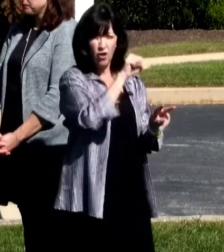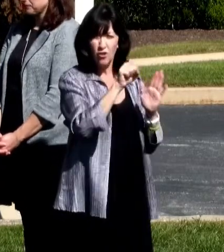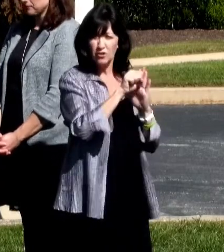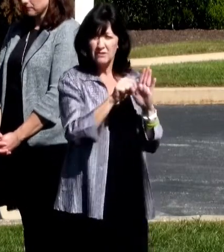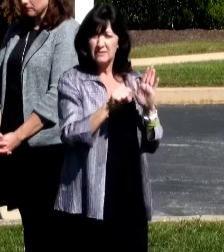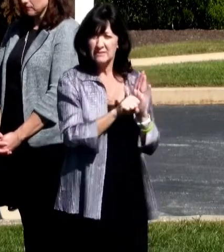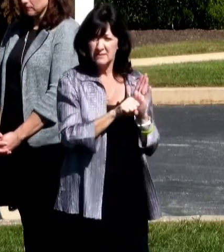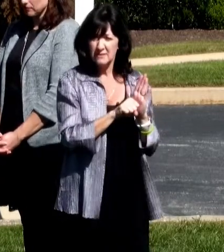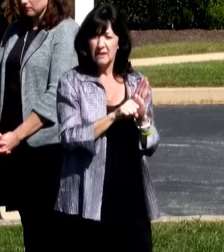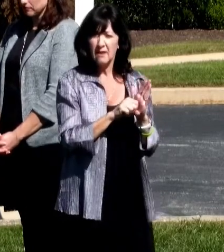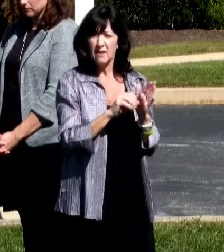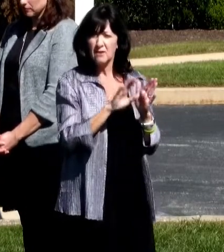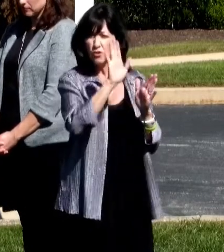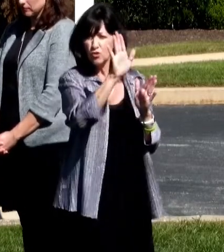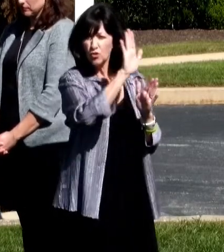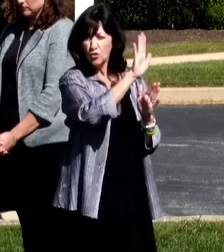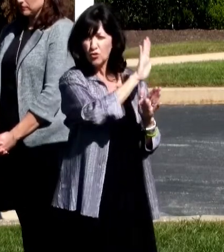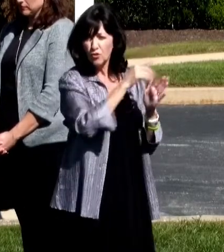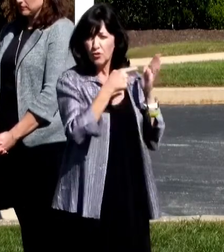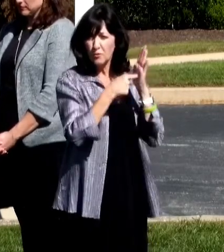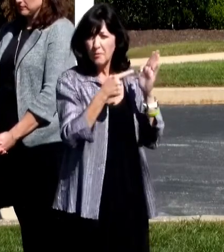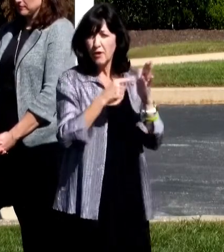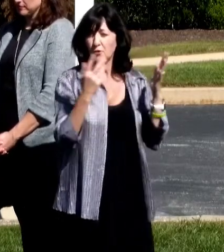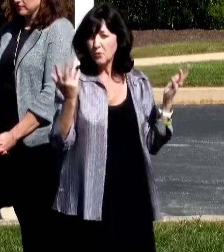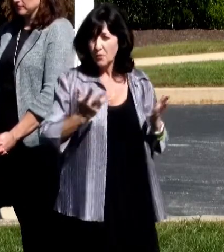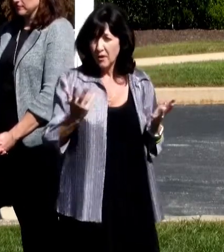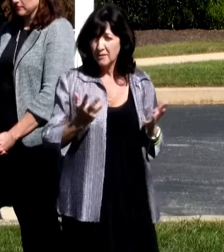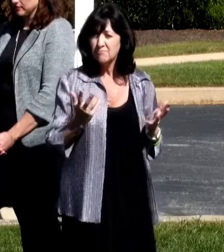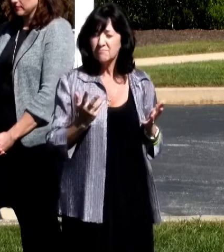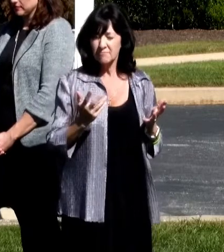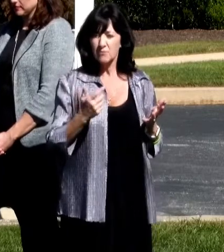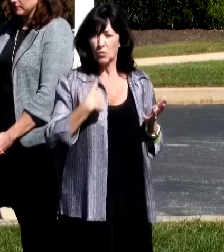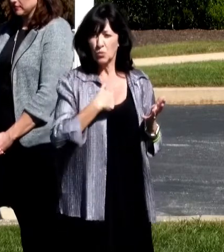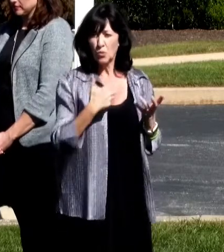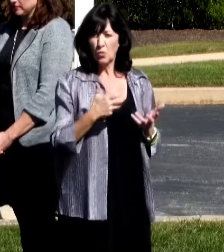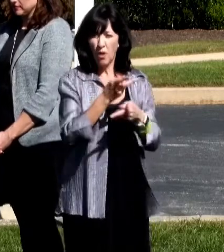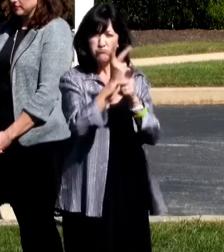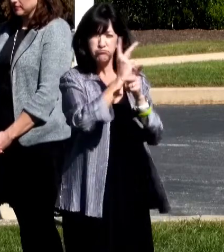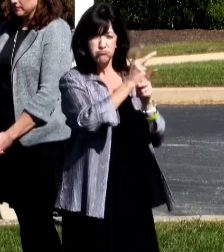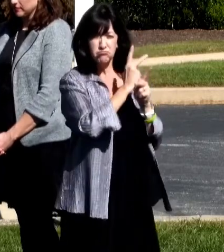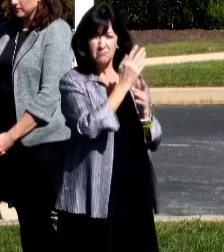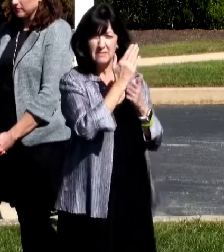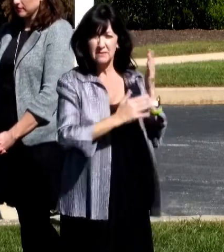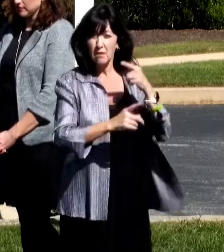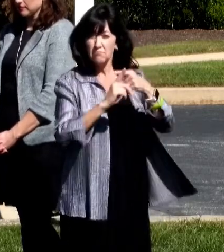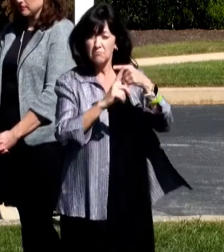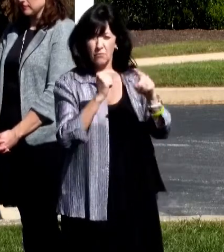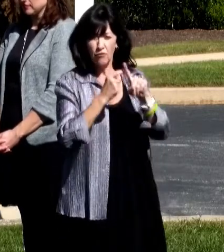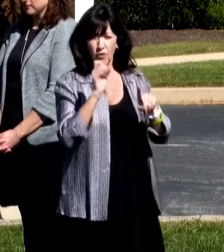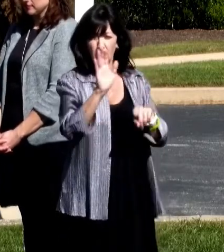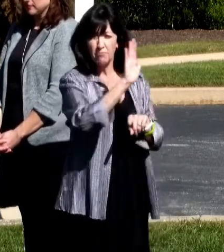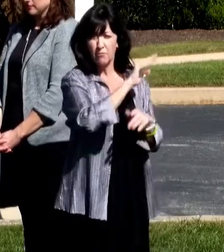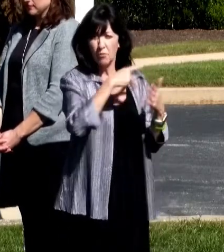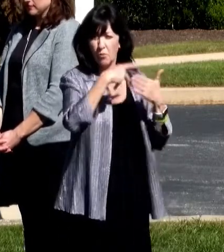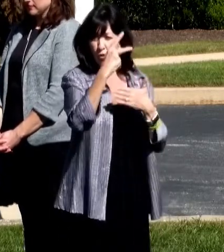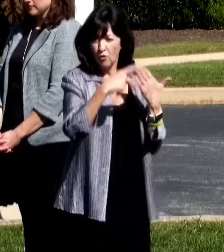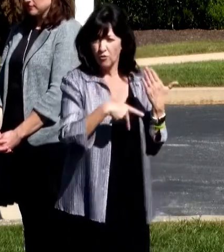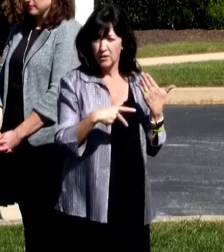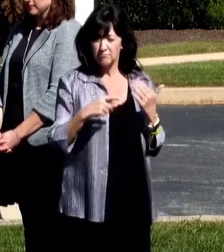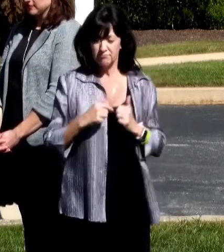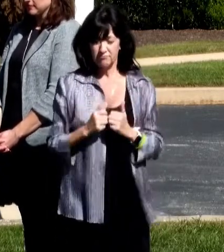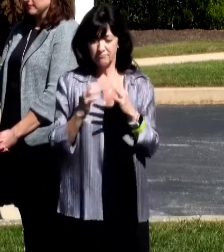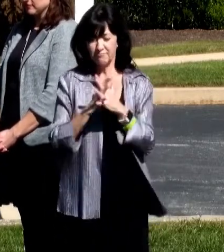in the legislature moving through. So many people had bought into it. And so this is the vehicle that we're riding. Senator